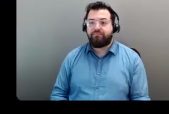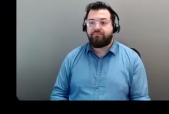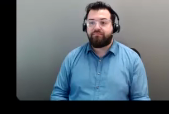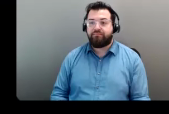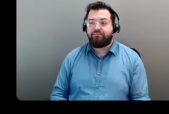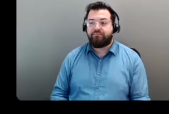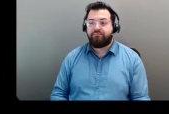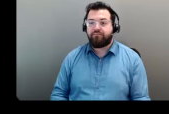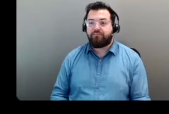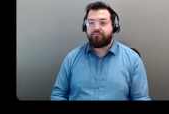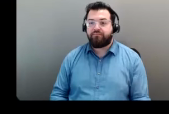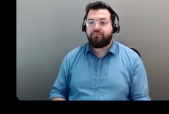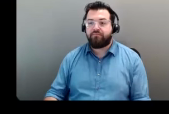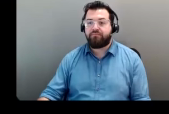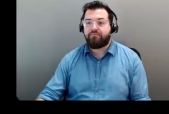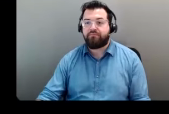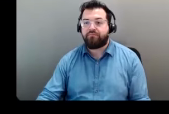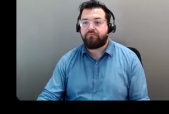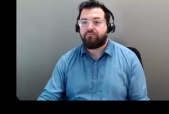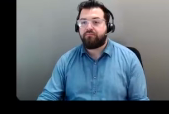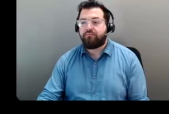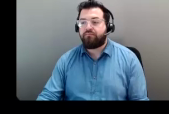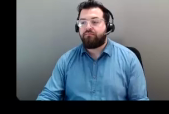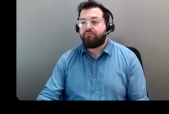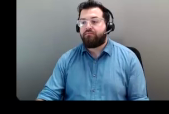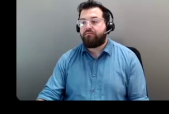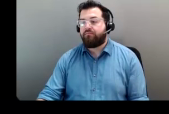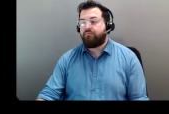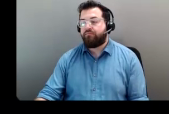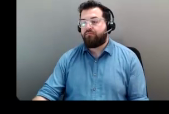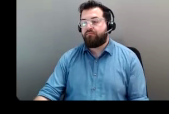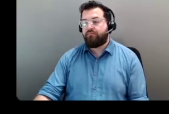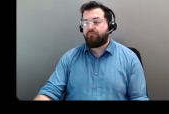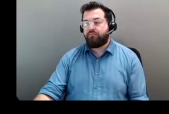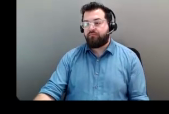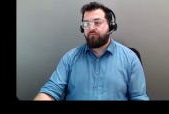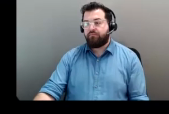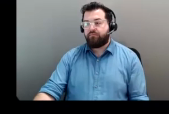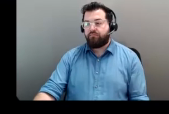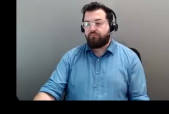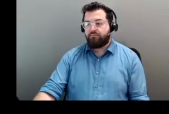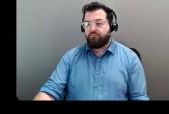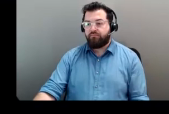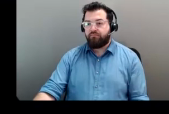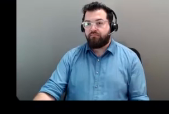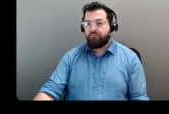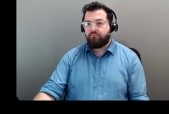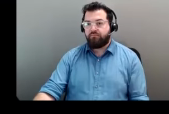findings were dramatic. Minutes after finishing their essay, when asked to quote a single sentence from their own